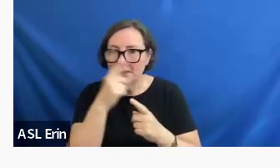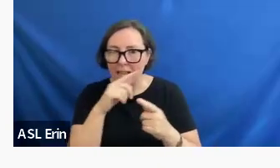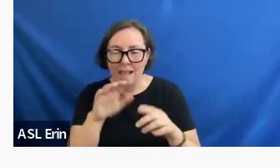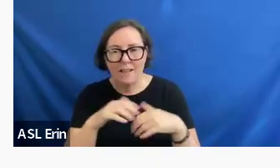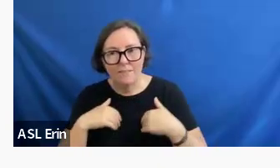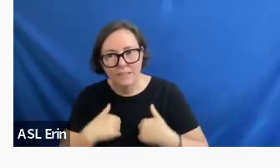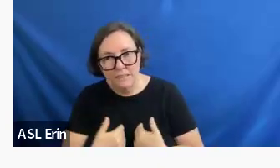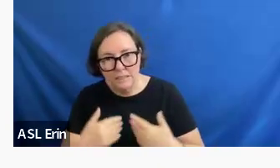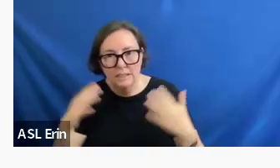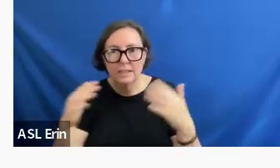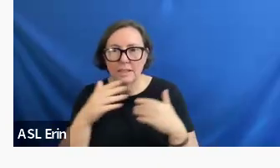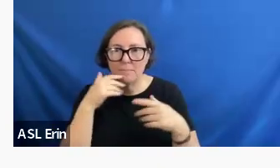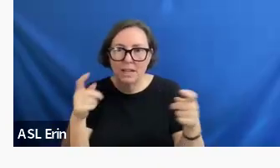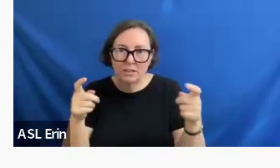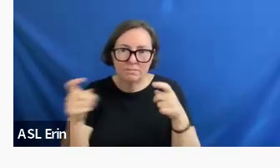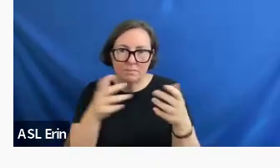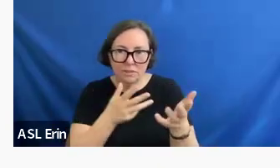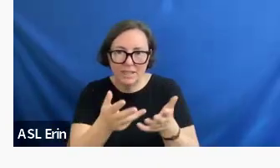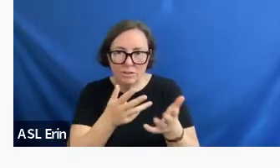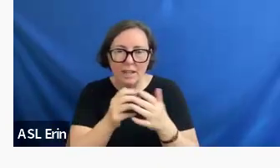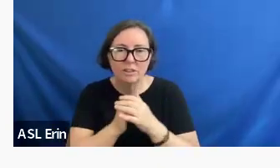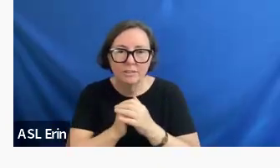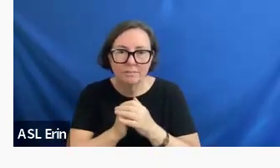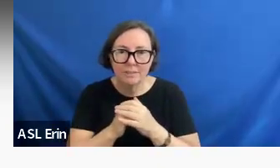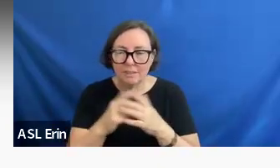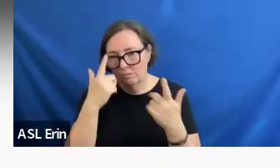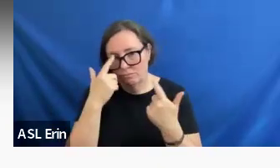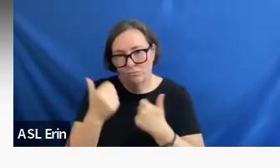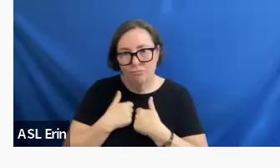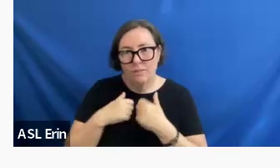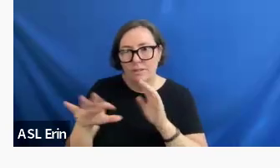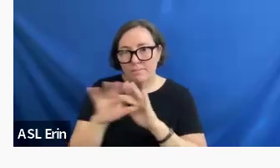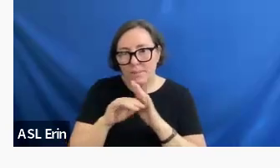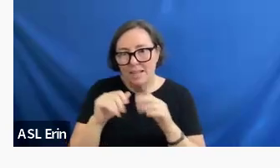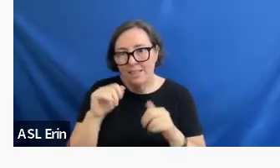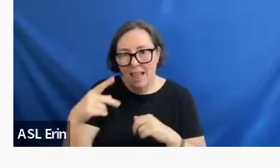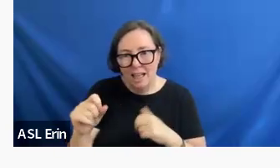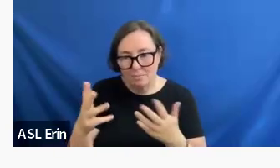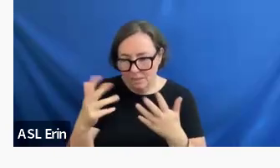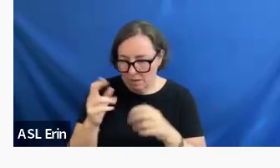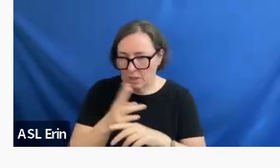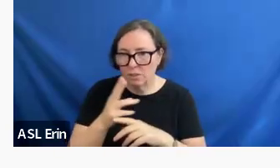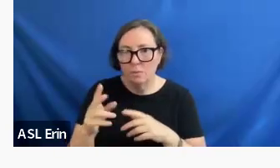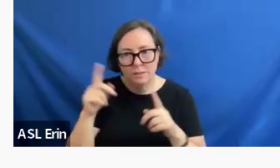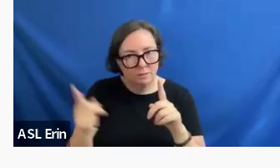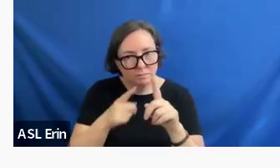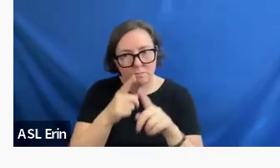bottom line is, Control allows you to use the apps you choose and pursue the goals that matter to you.